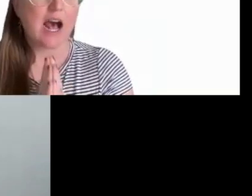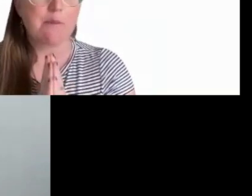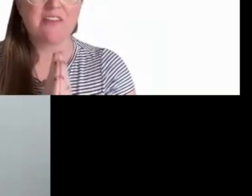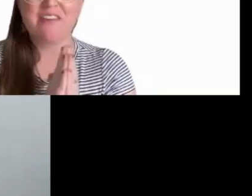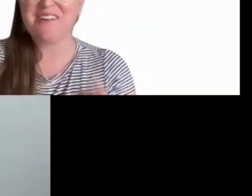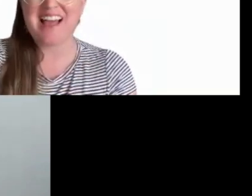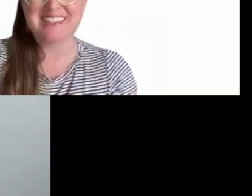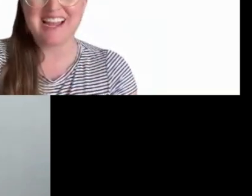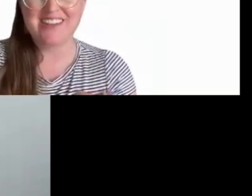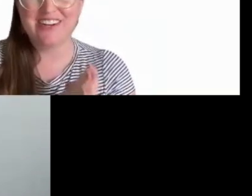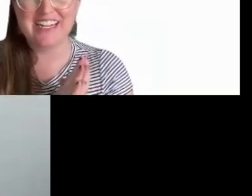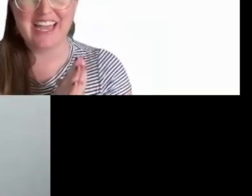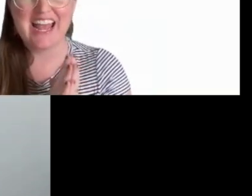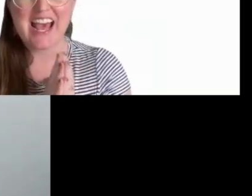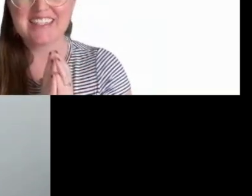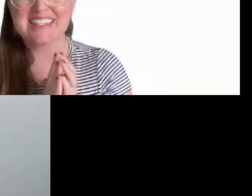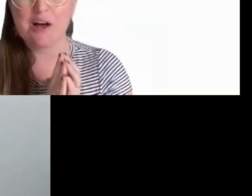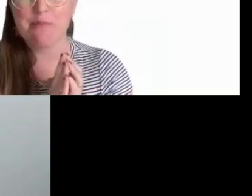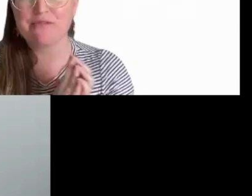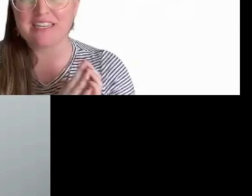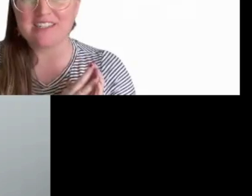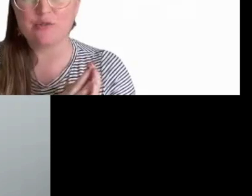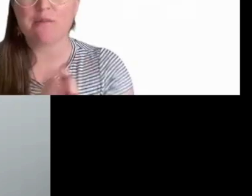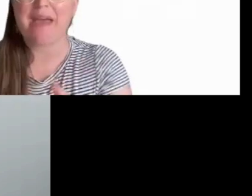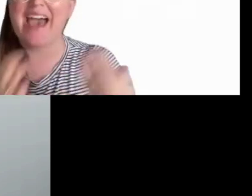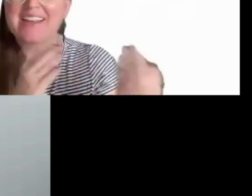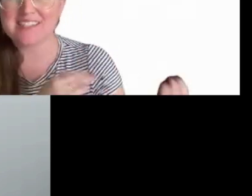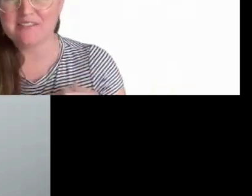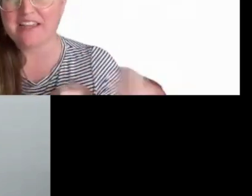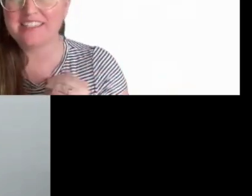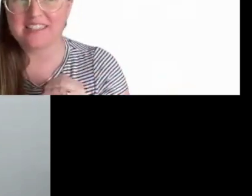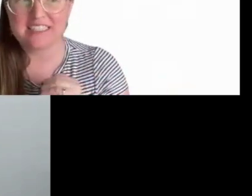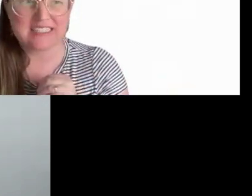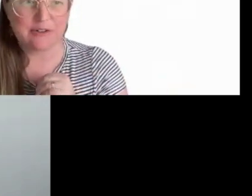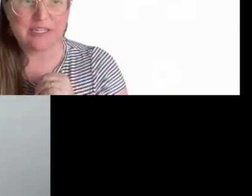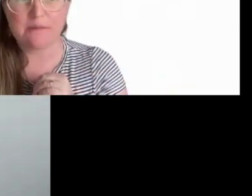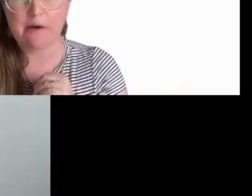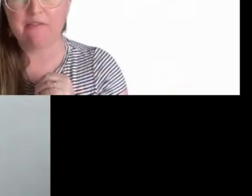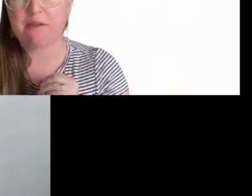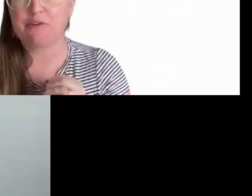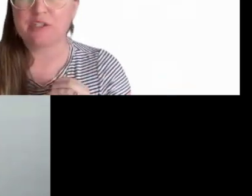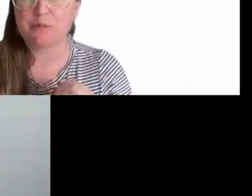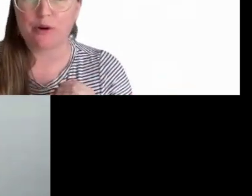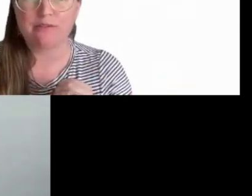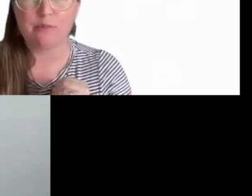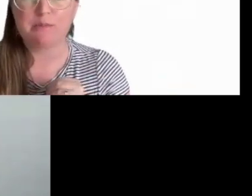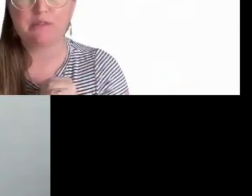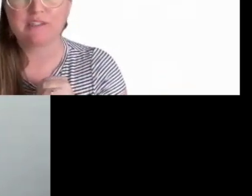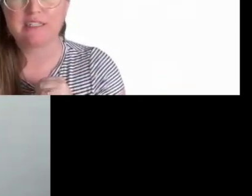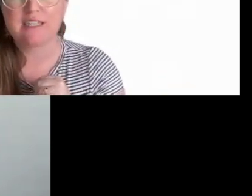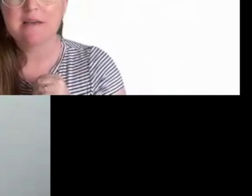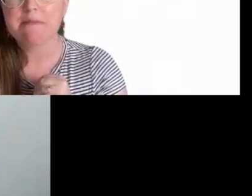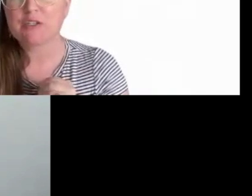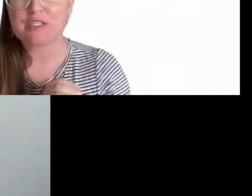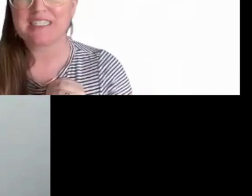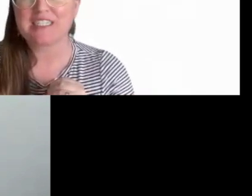event. The very last slide that you're going to get has a couple of links to our past events in this series about family-driven support for people